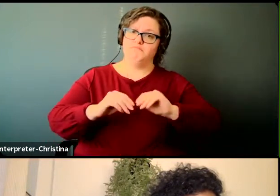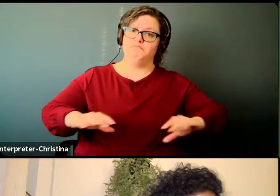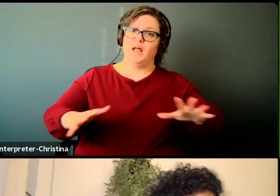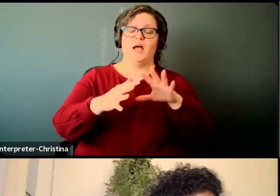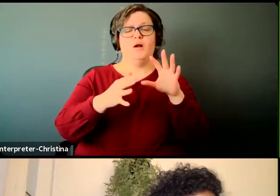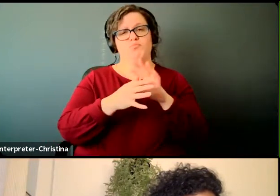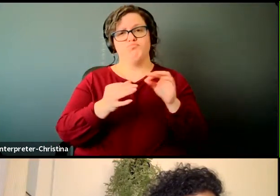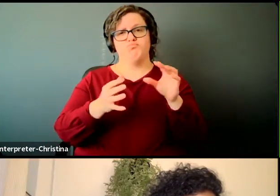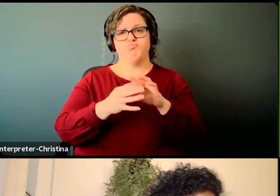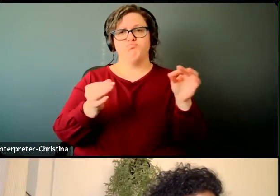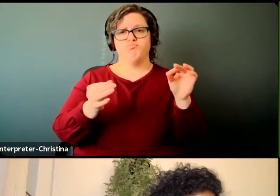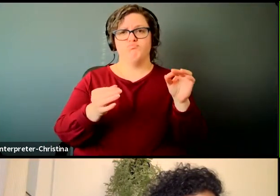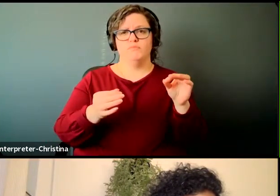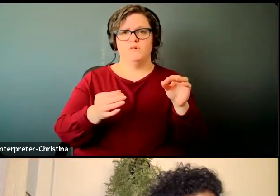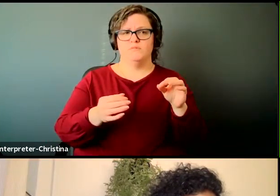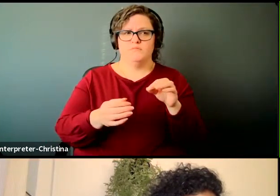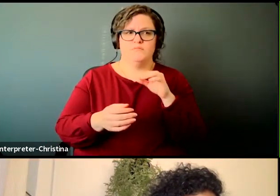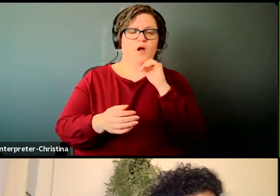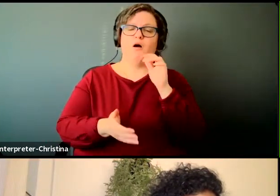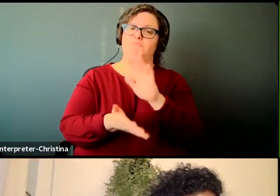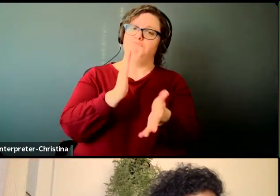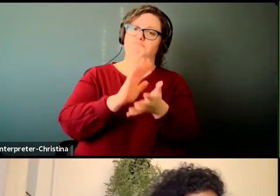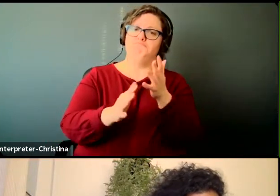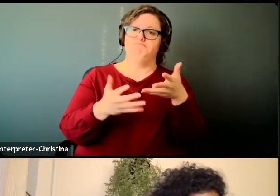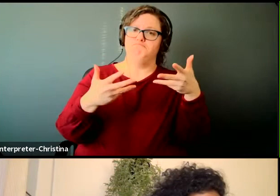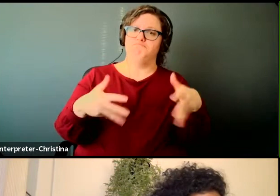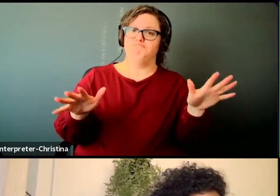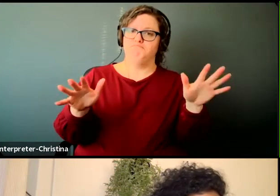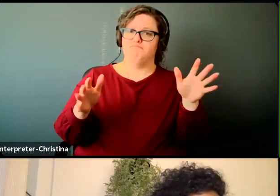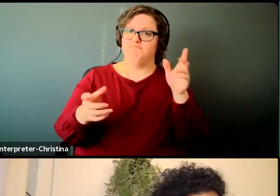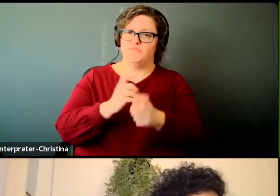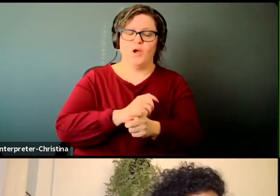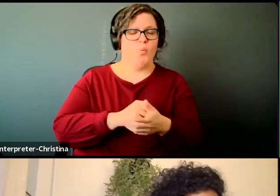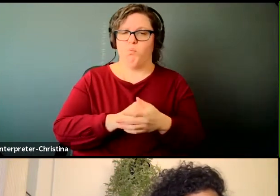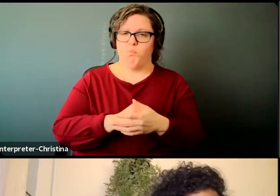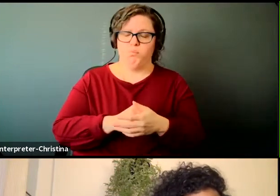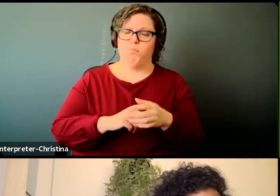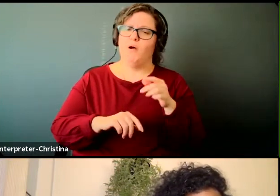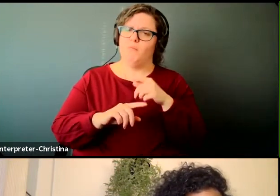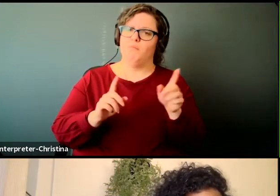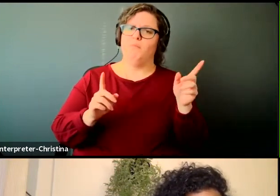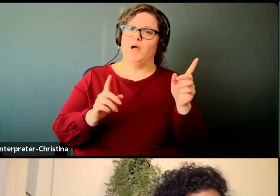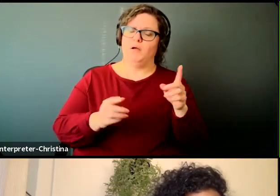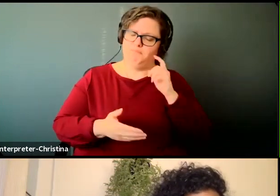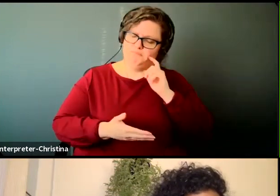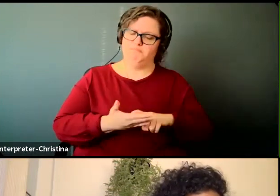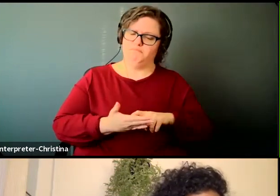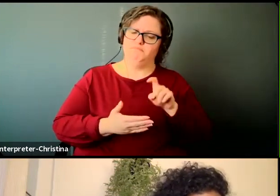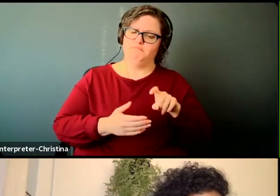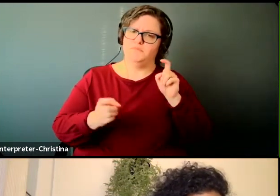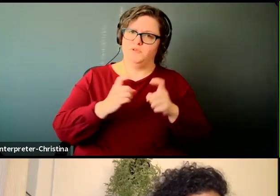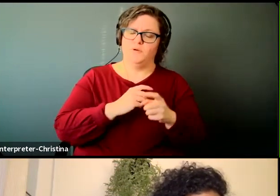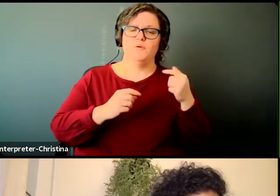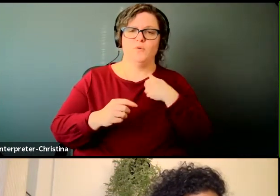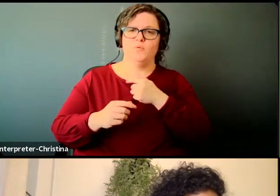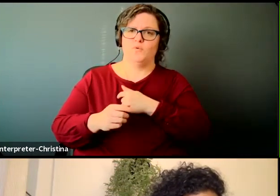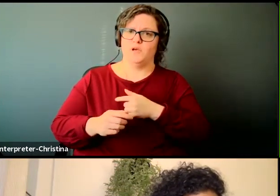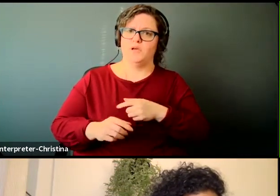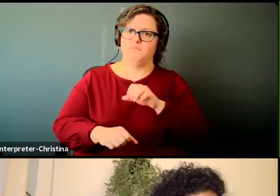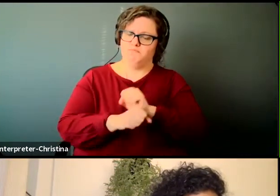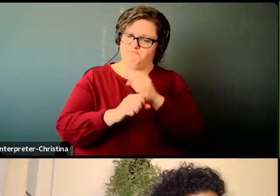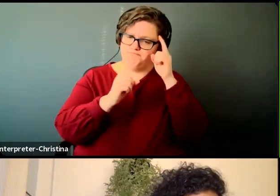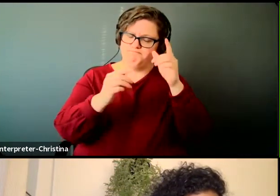remind us that such change is imperative, and that we must dedicate ourselves to moving forward in partnership with Indigenous communities in a spirit